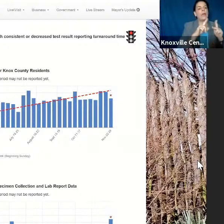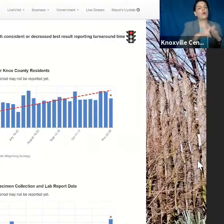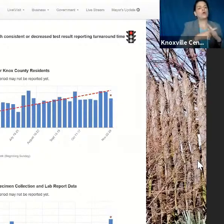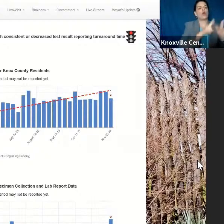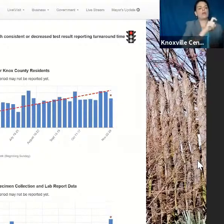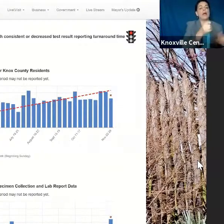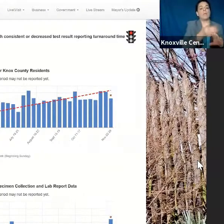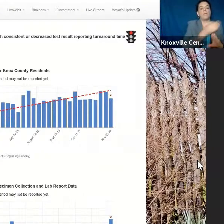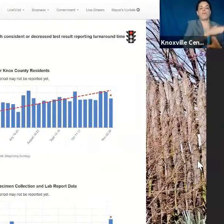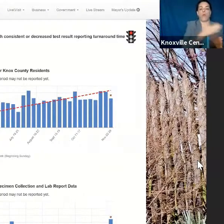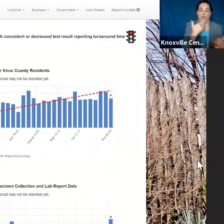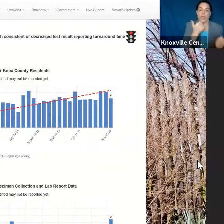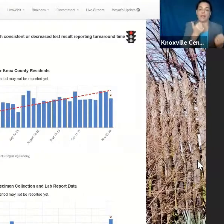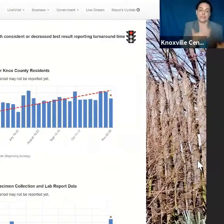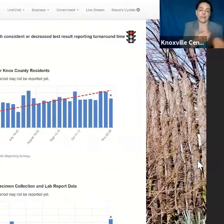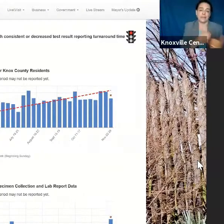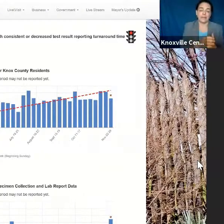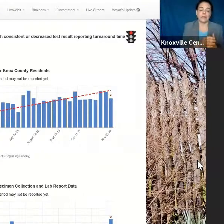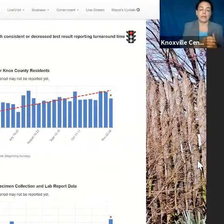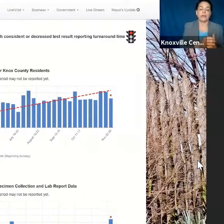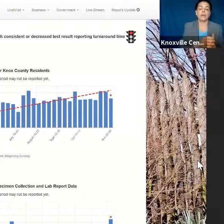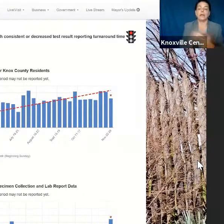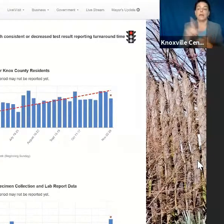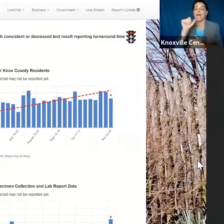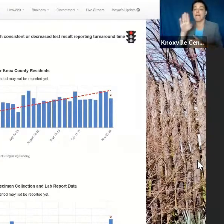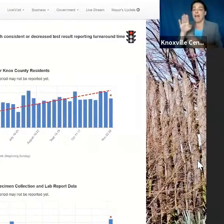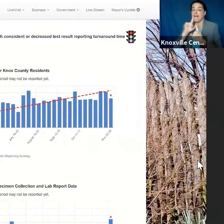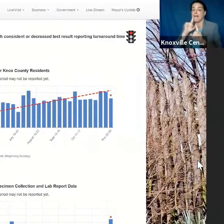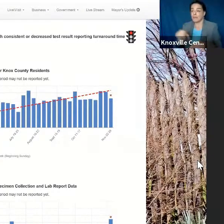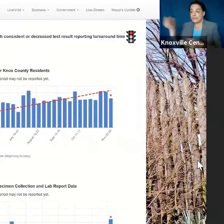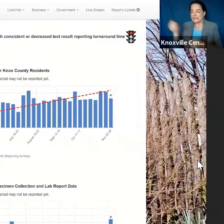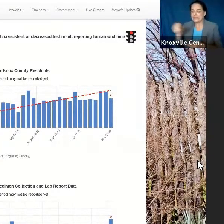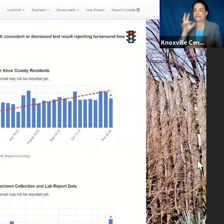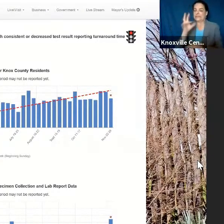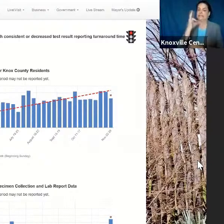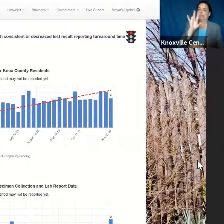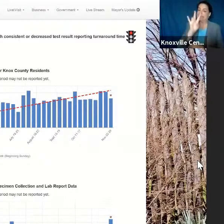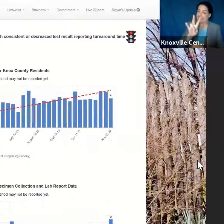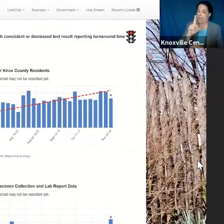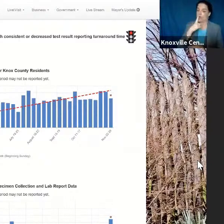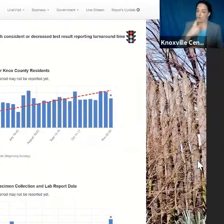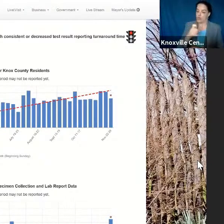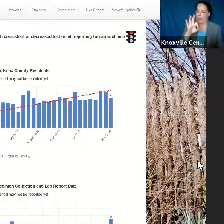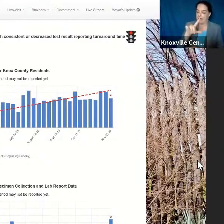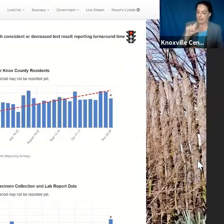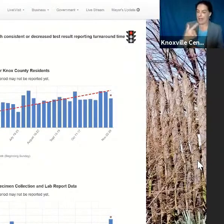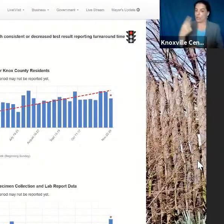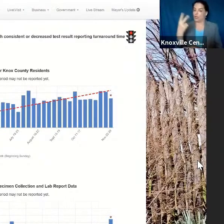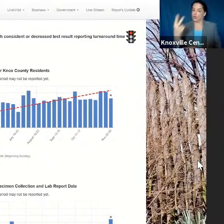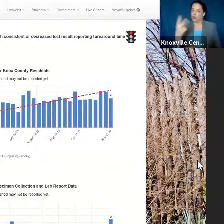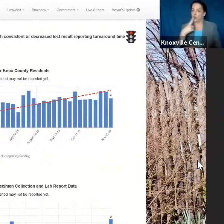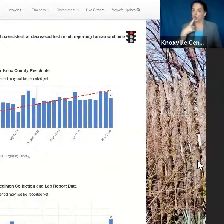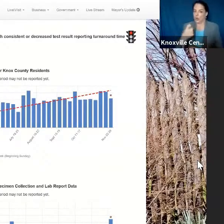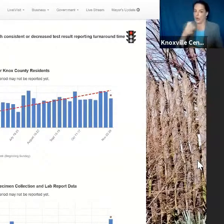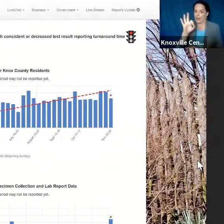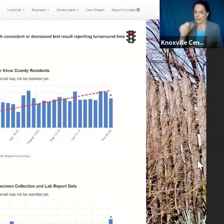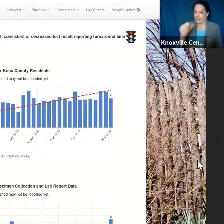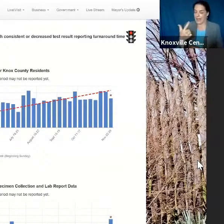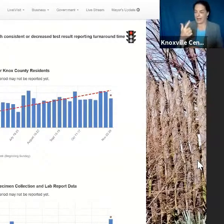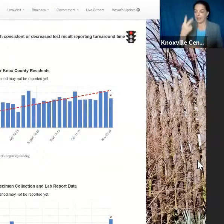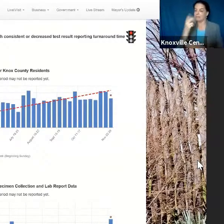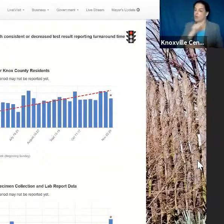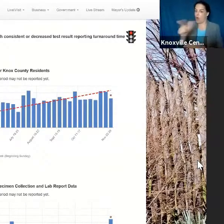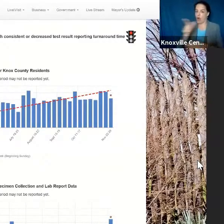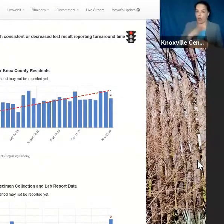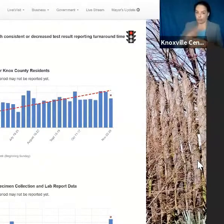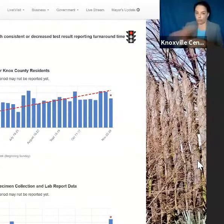Thanksgiving holiday. Lab turnaround time saw 7 red flags and 2 yellow flags, all on consecutive days. Lab turnaround time